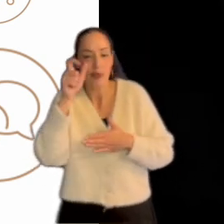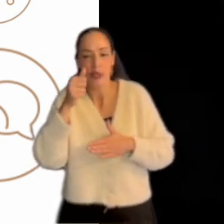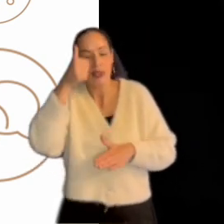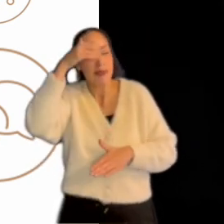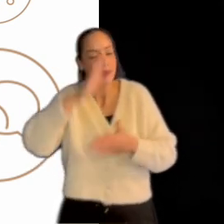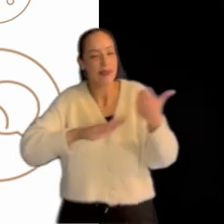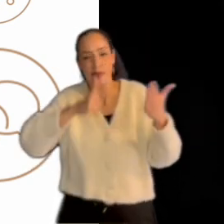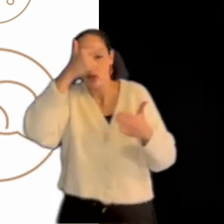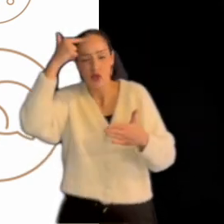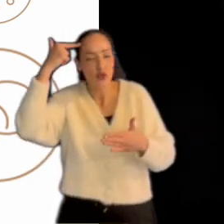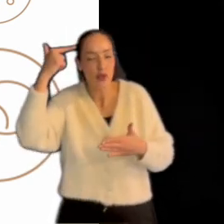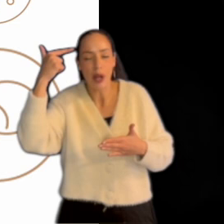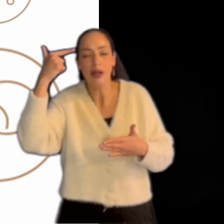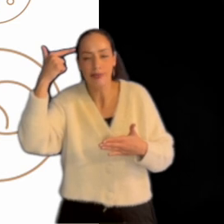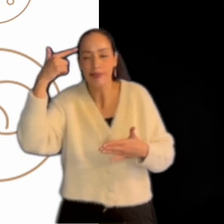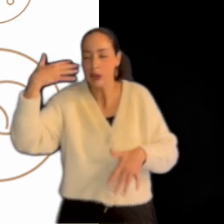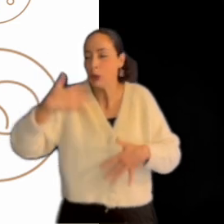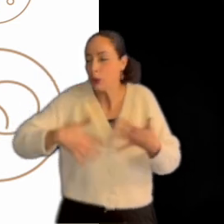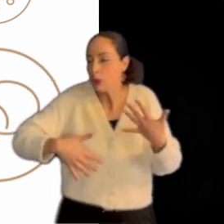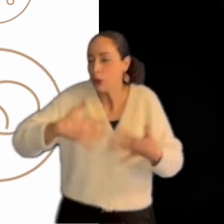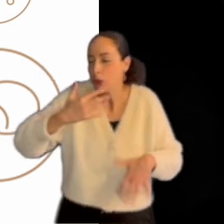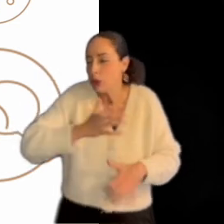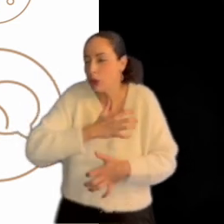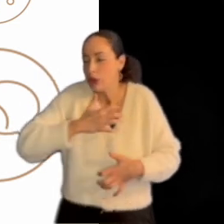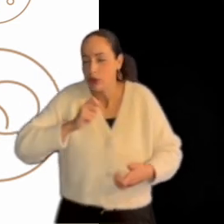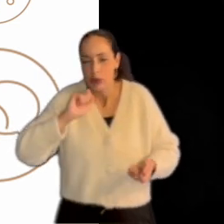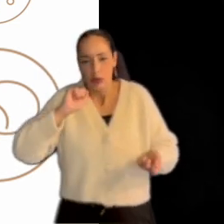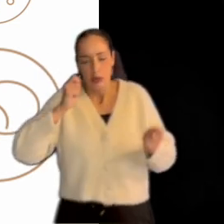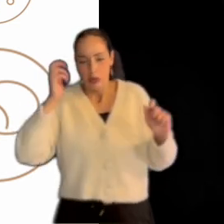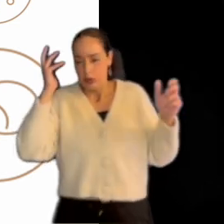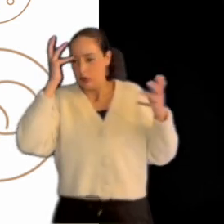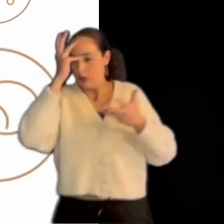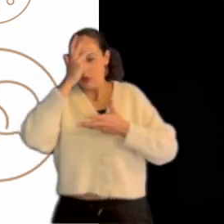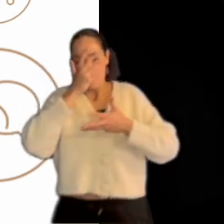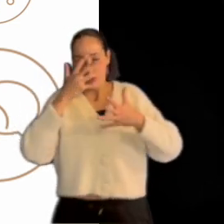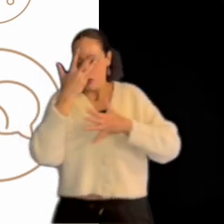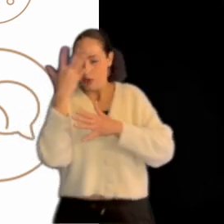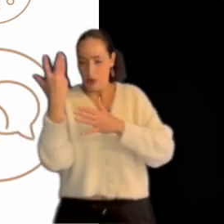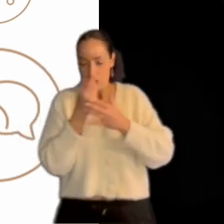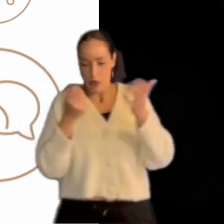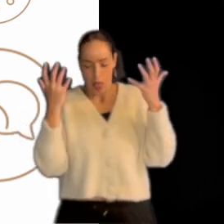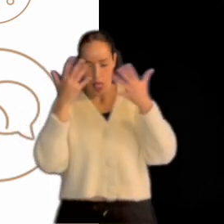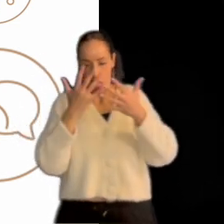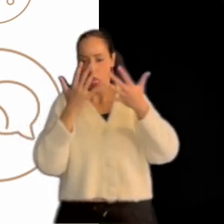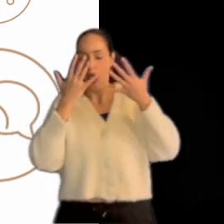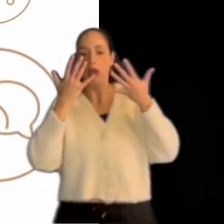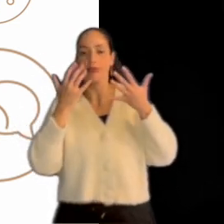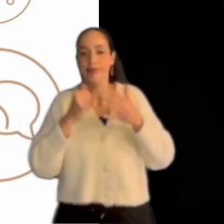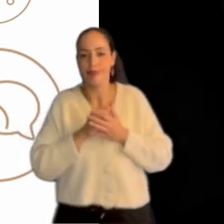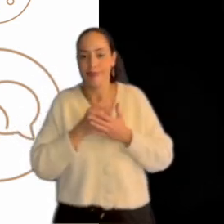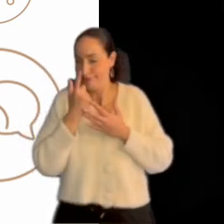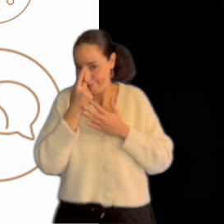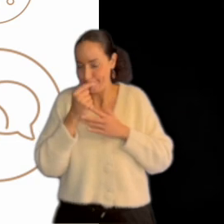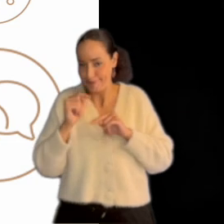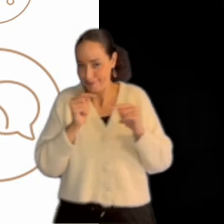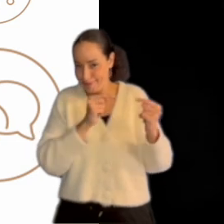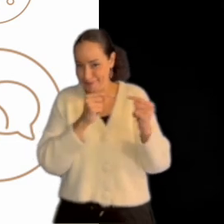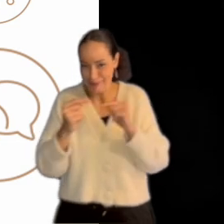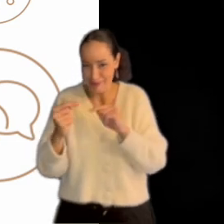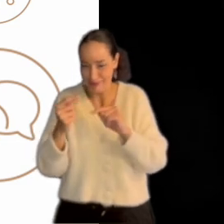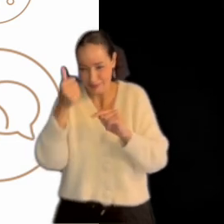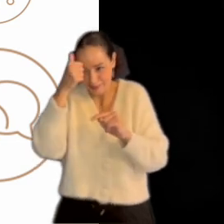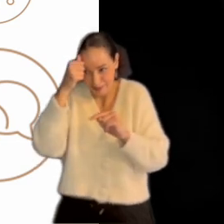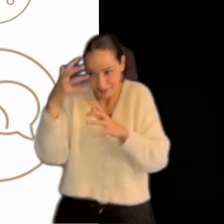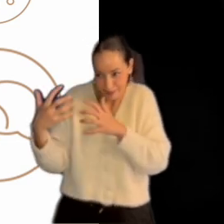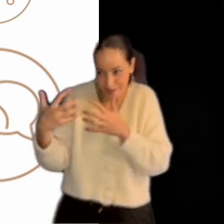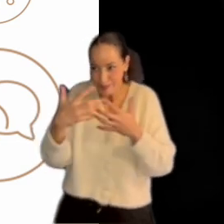can be challenging to both know and engage with what might help. By researching what's available, the intention is to develop a list of organisations and